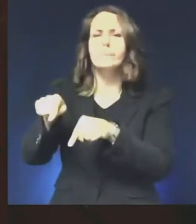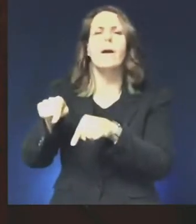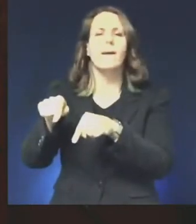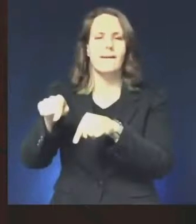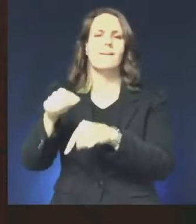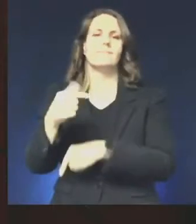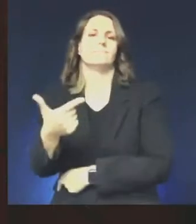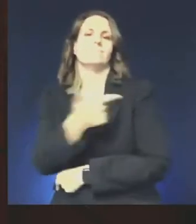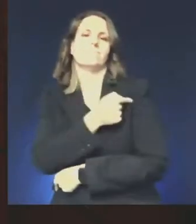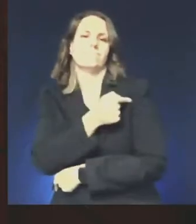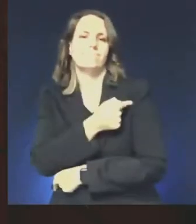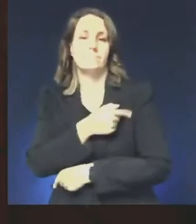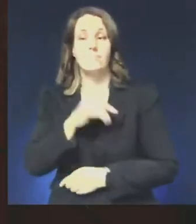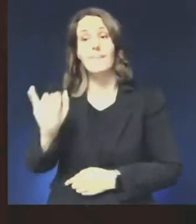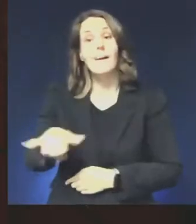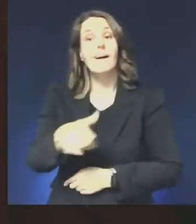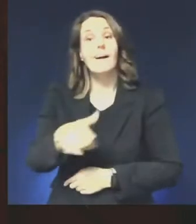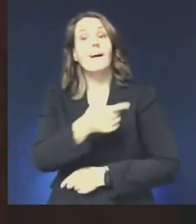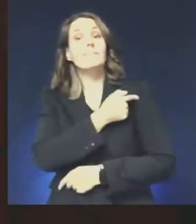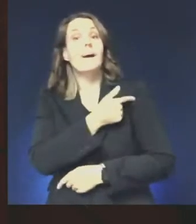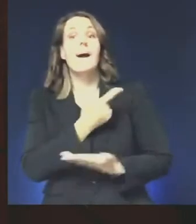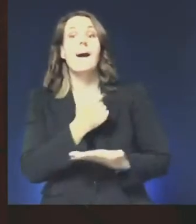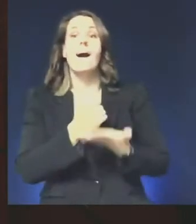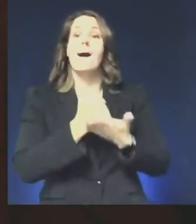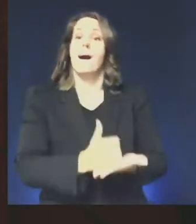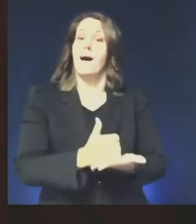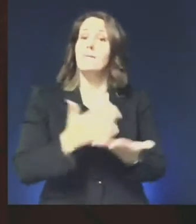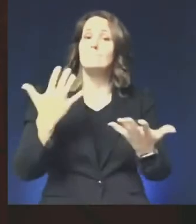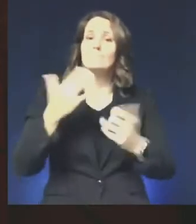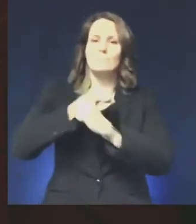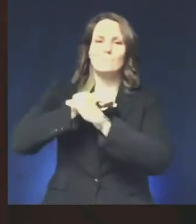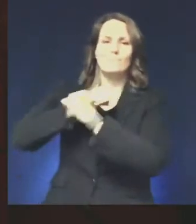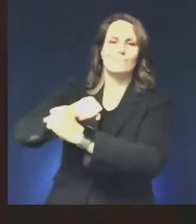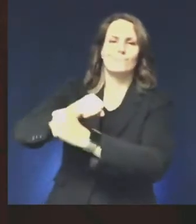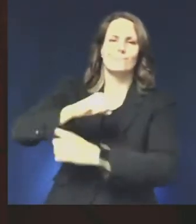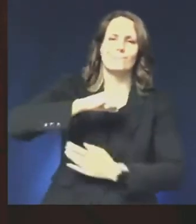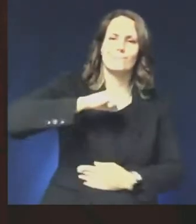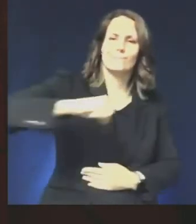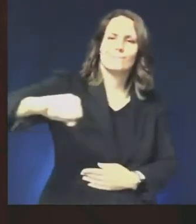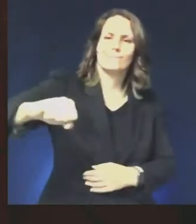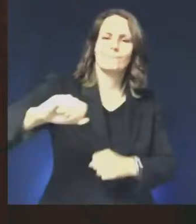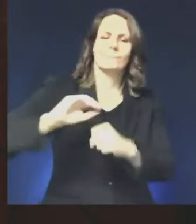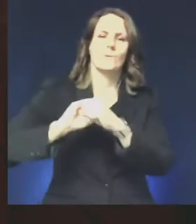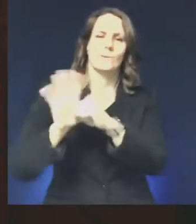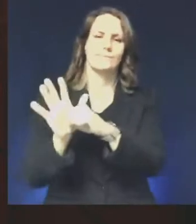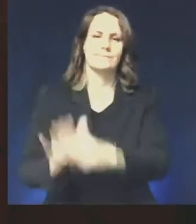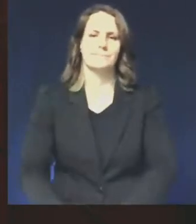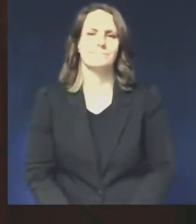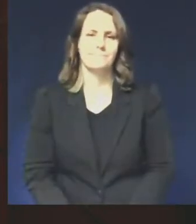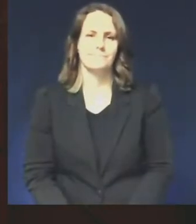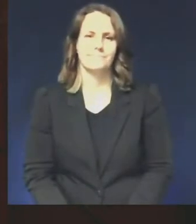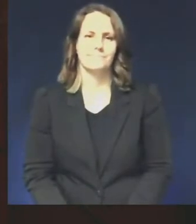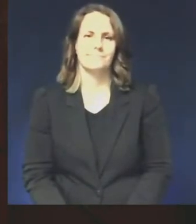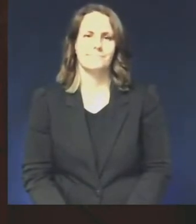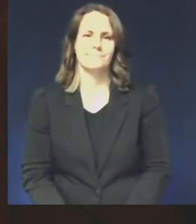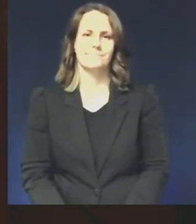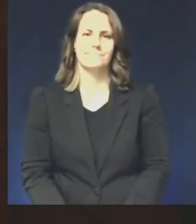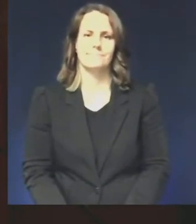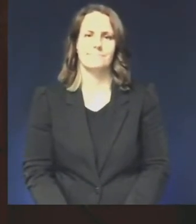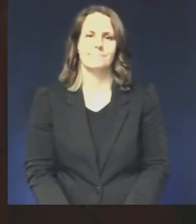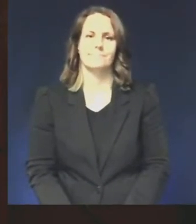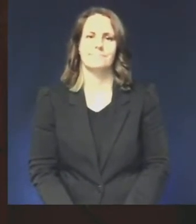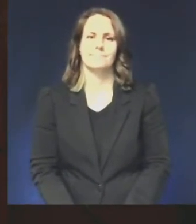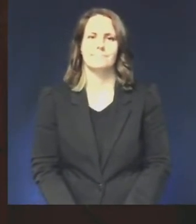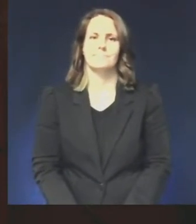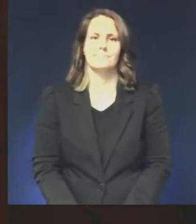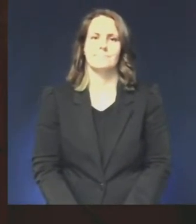have taken that step to protect themselves and their community. We're moving in the right direction, but we are also not moving